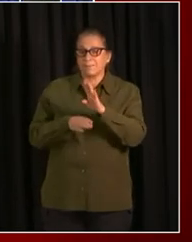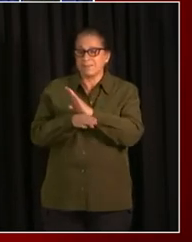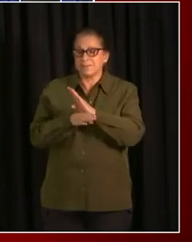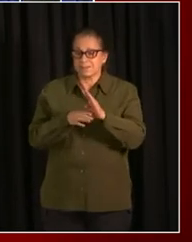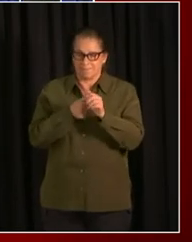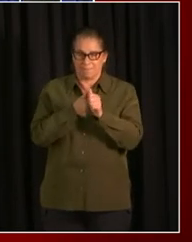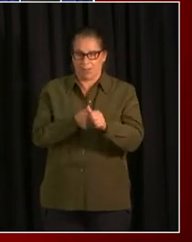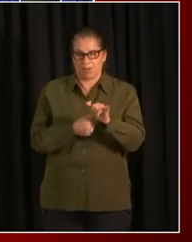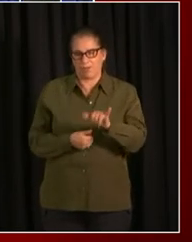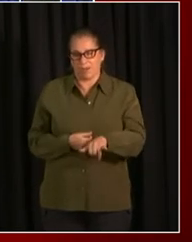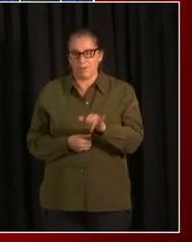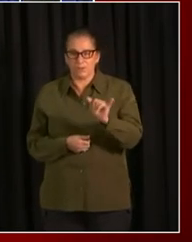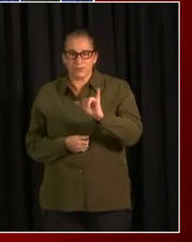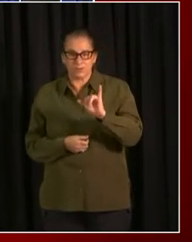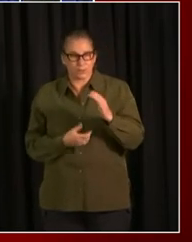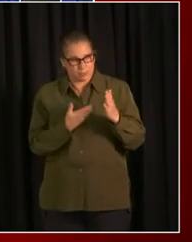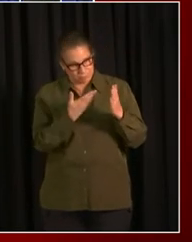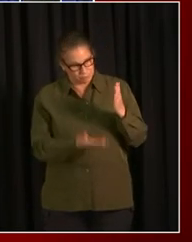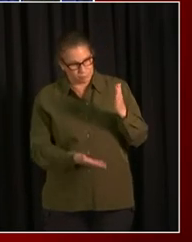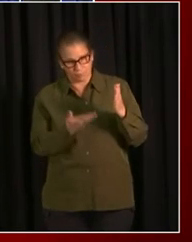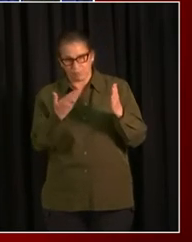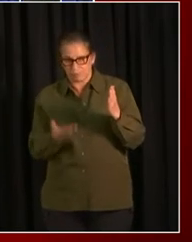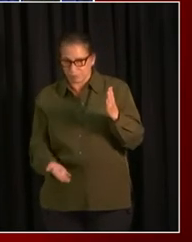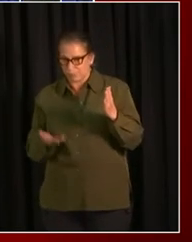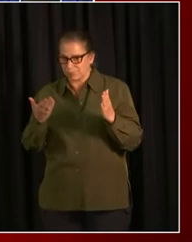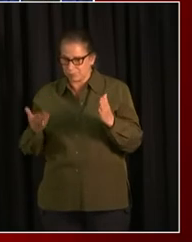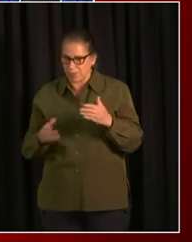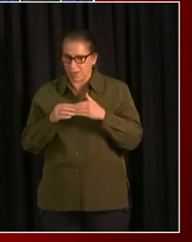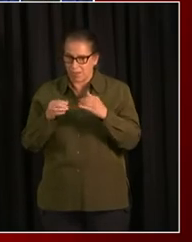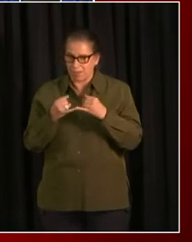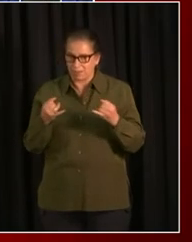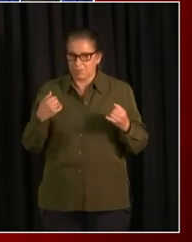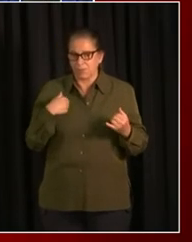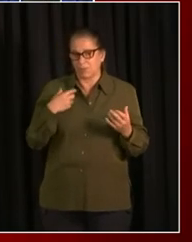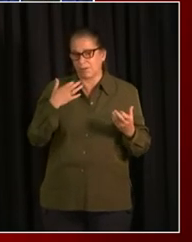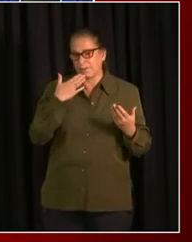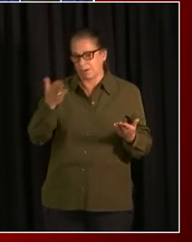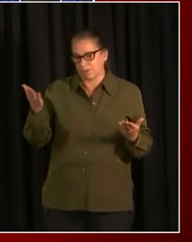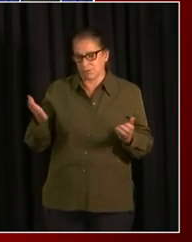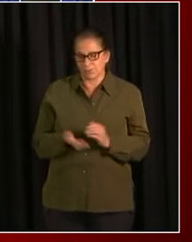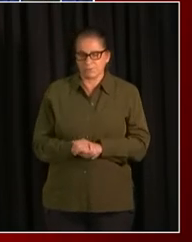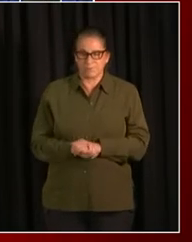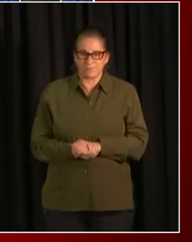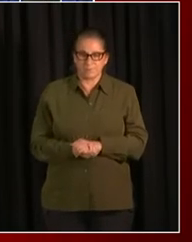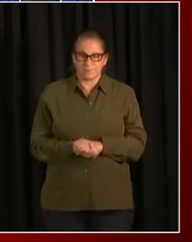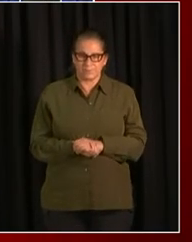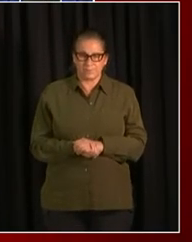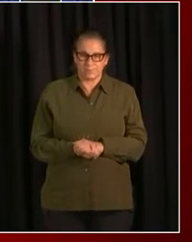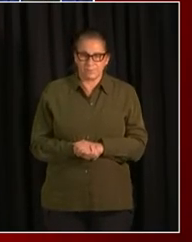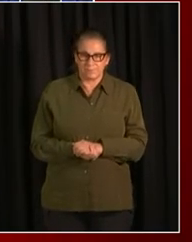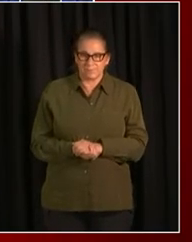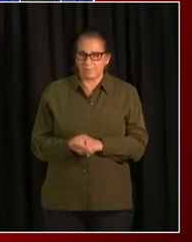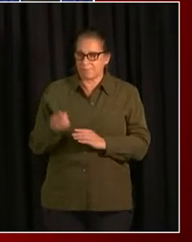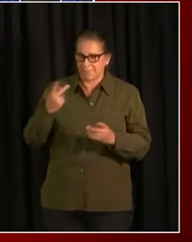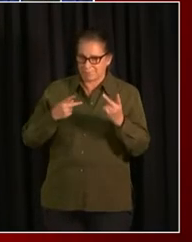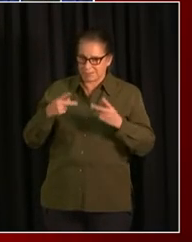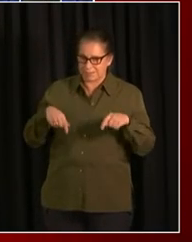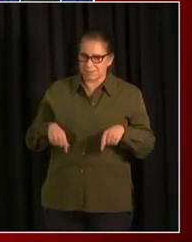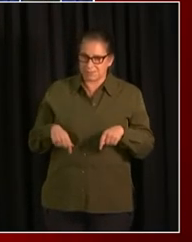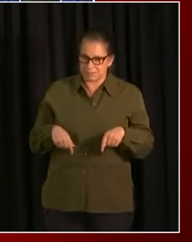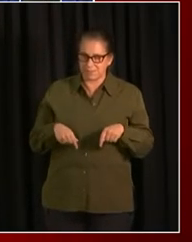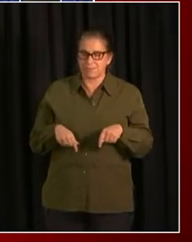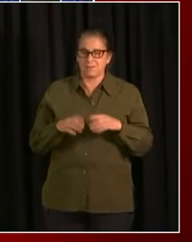one of our past calls. So we just want to thank you all so much for for visiting